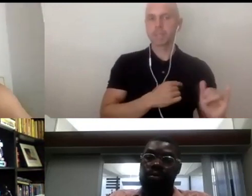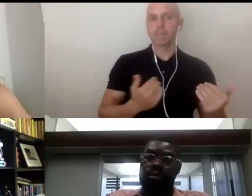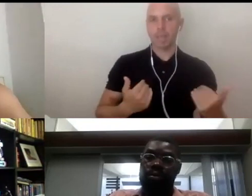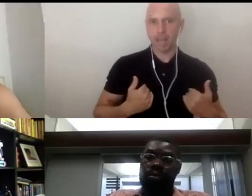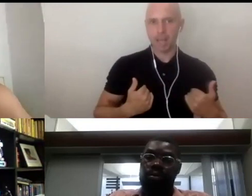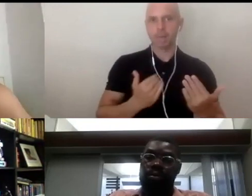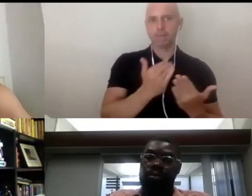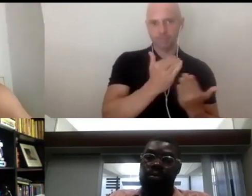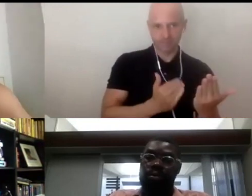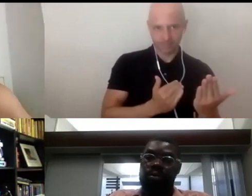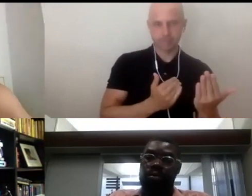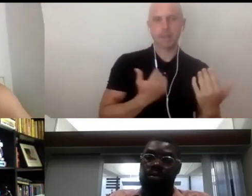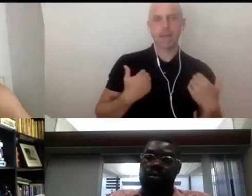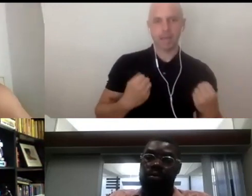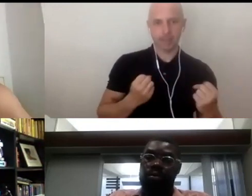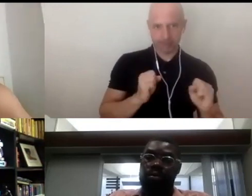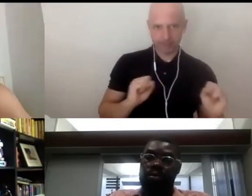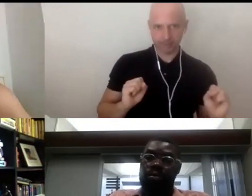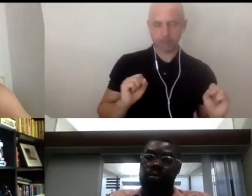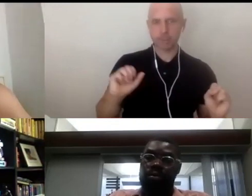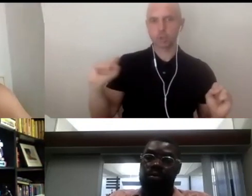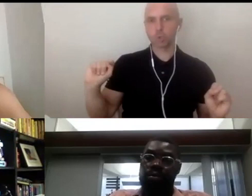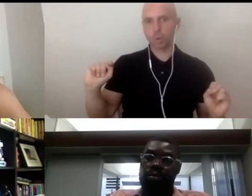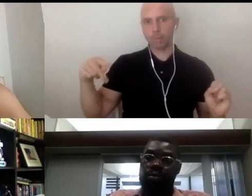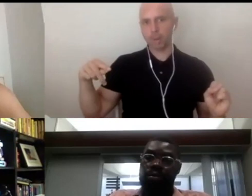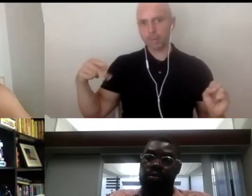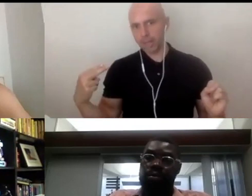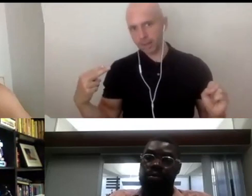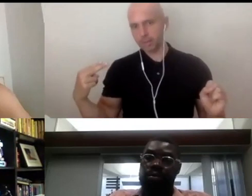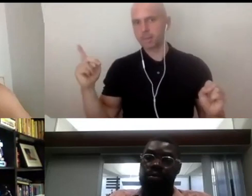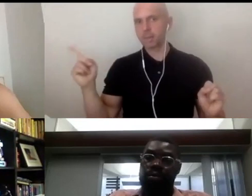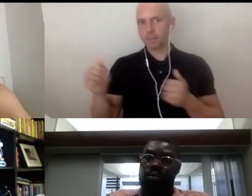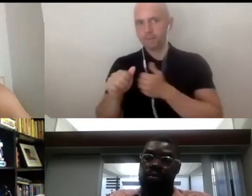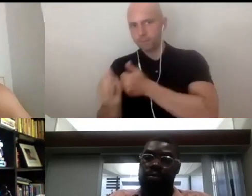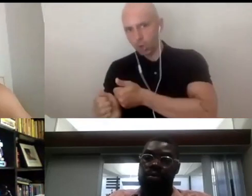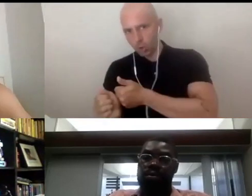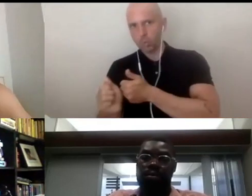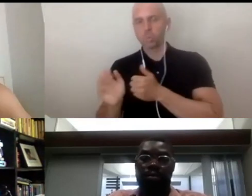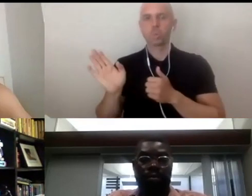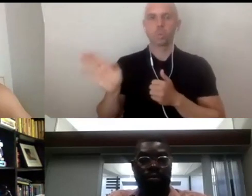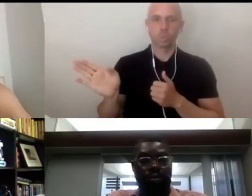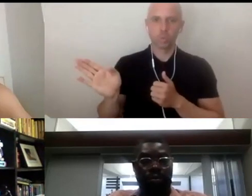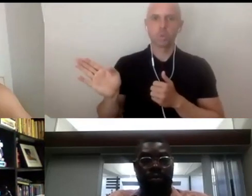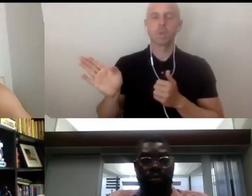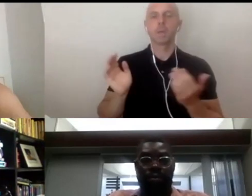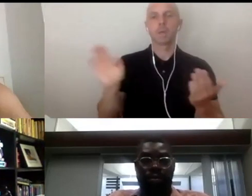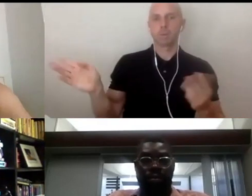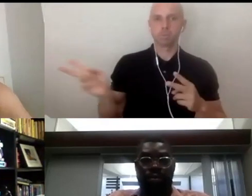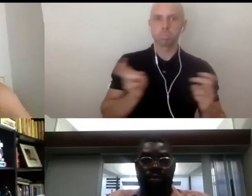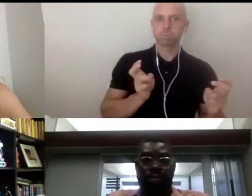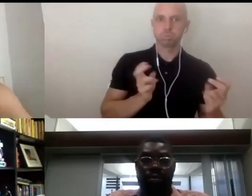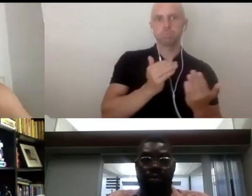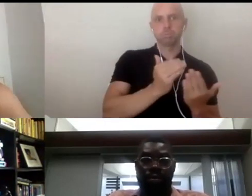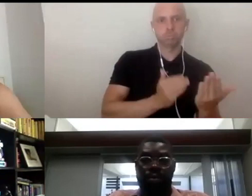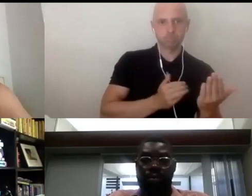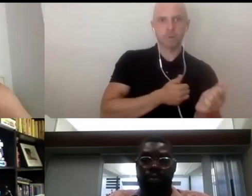protocols based on the guidelines from Toronto Public Health and through the province, and been sort of working on that in advance. And we